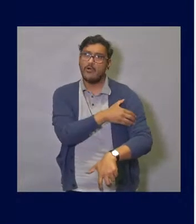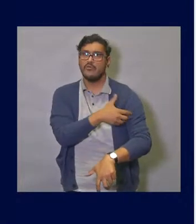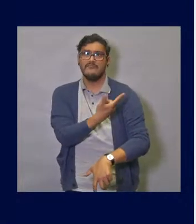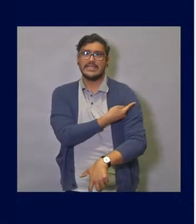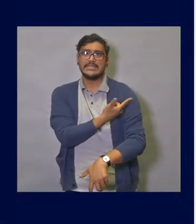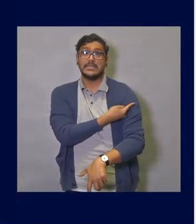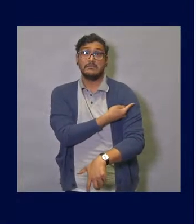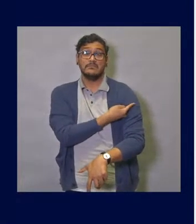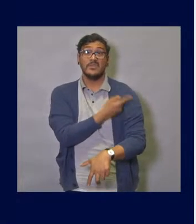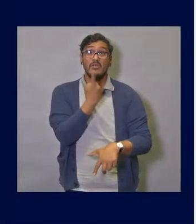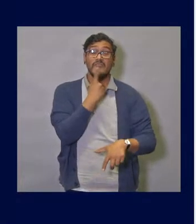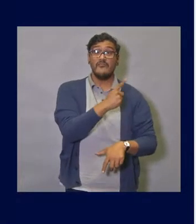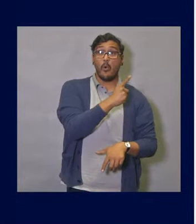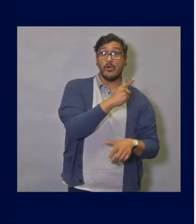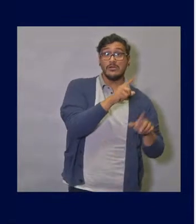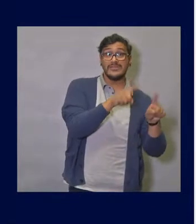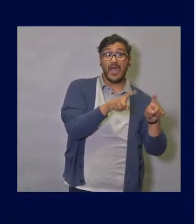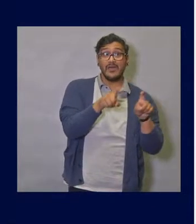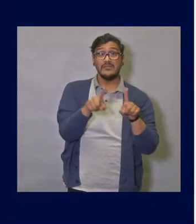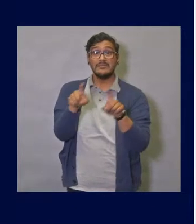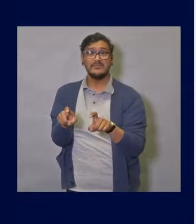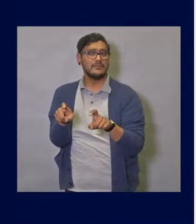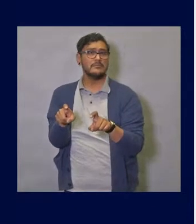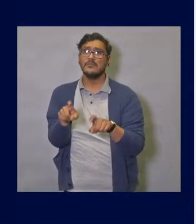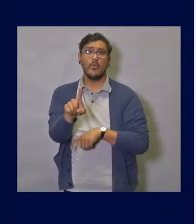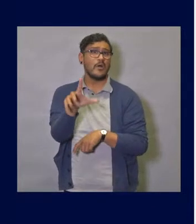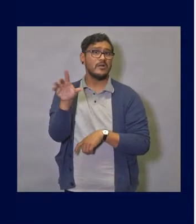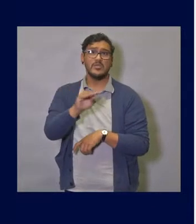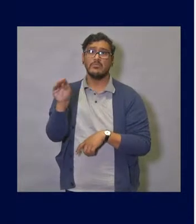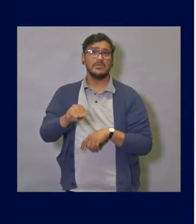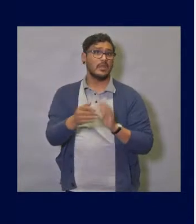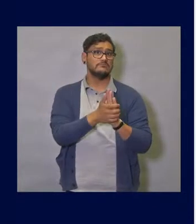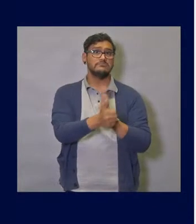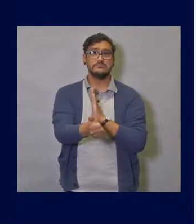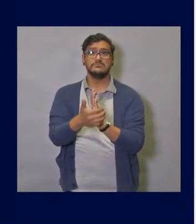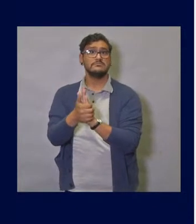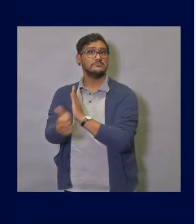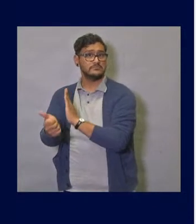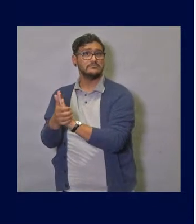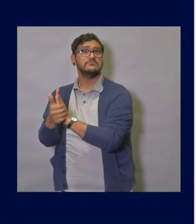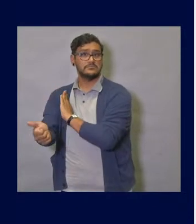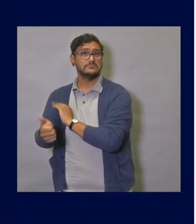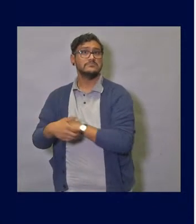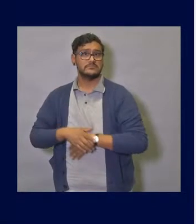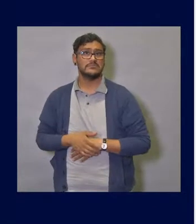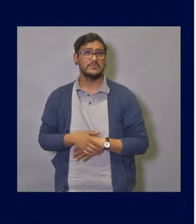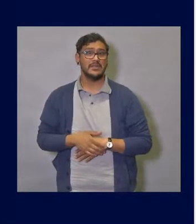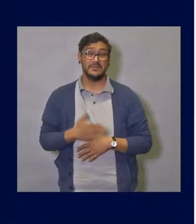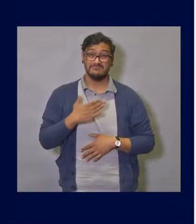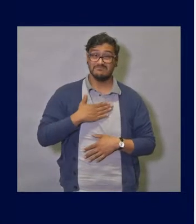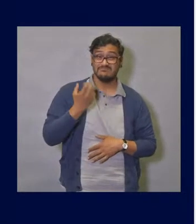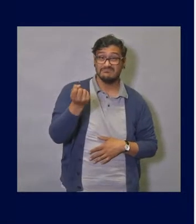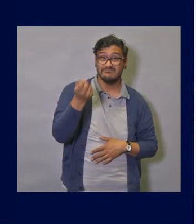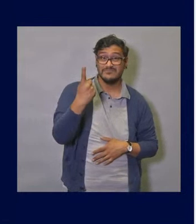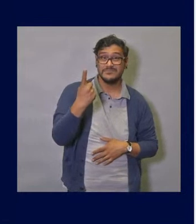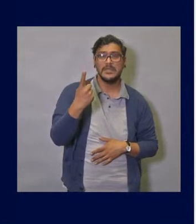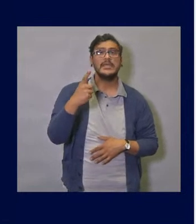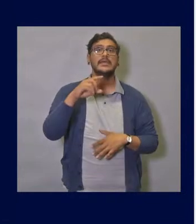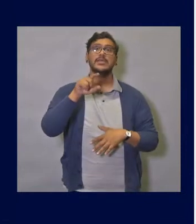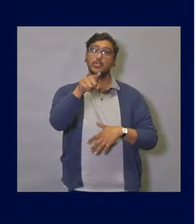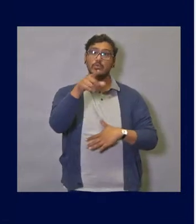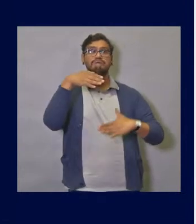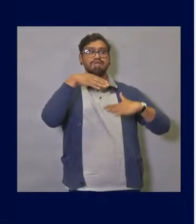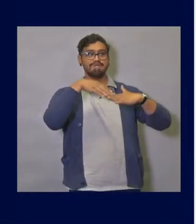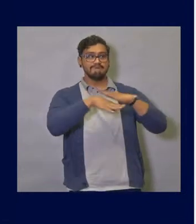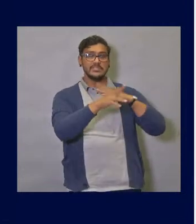clinical trials, they were all 100% effective preventing hospitalizations and deaths. Please know when you come to a site, it